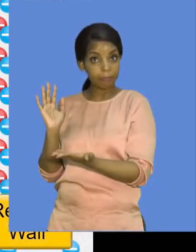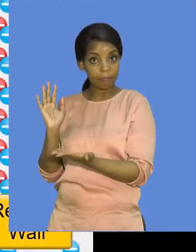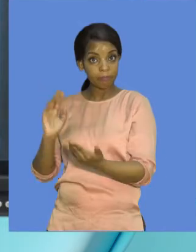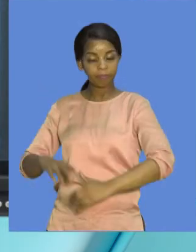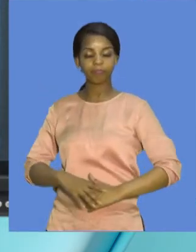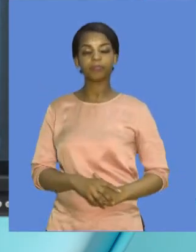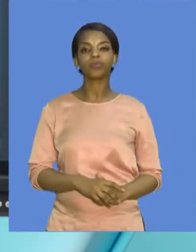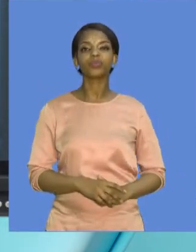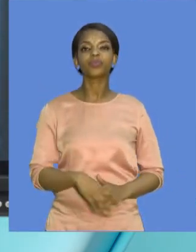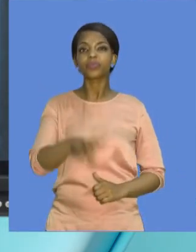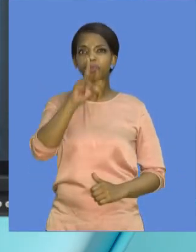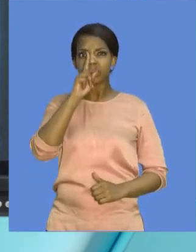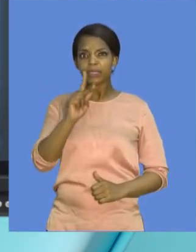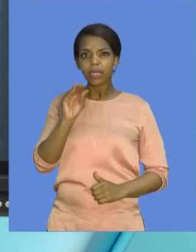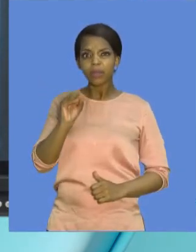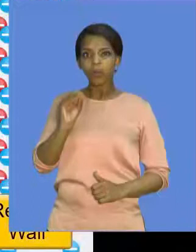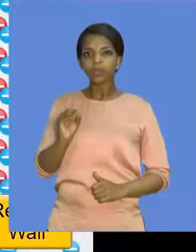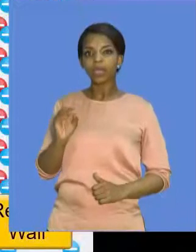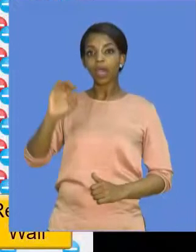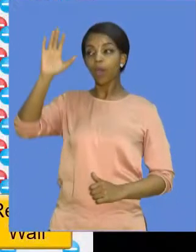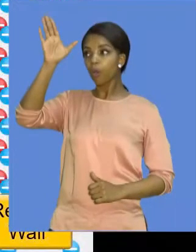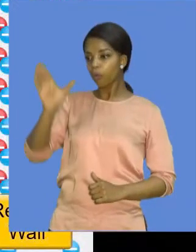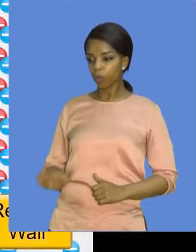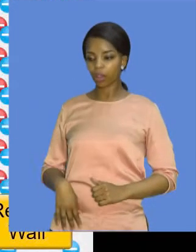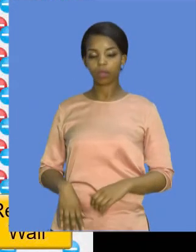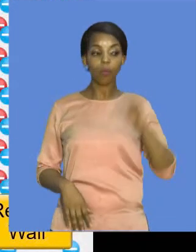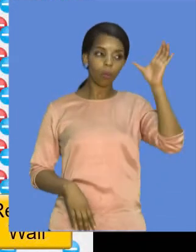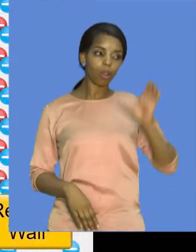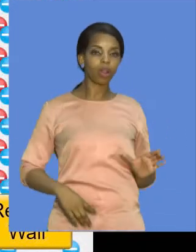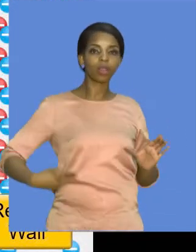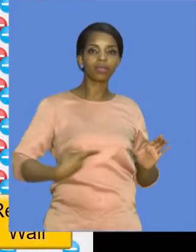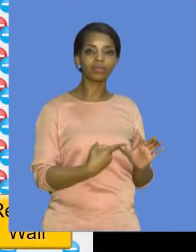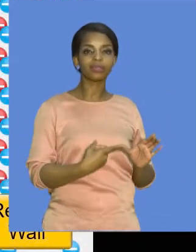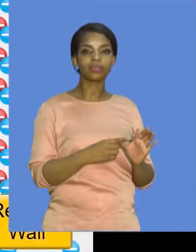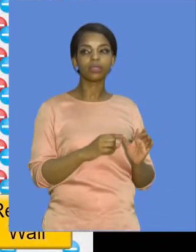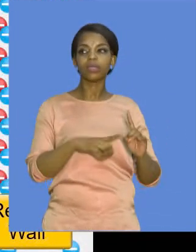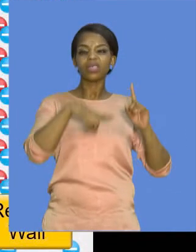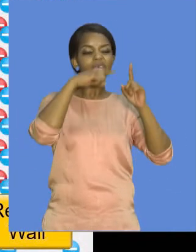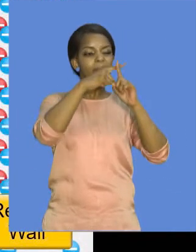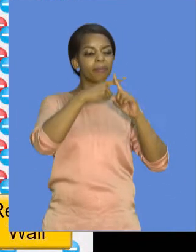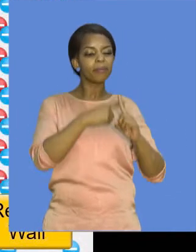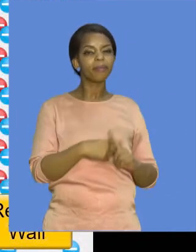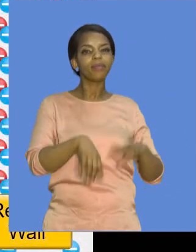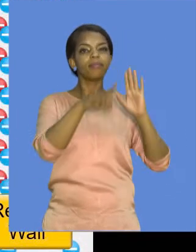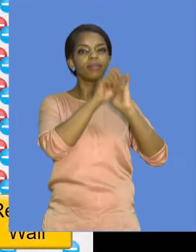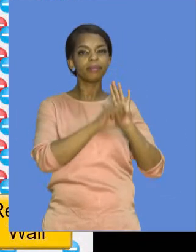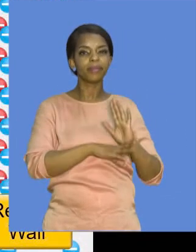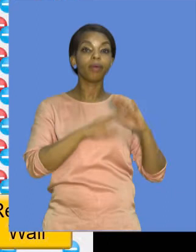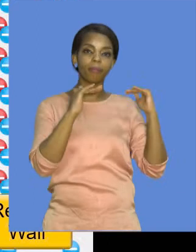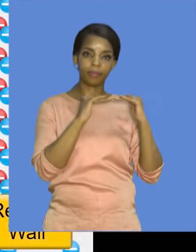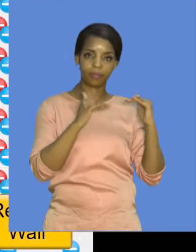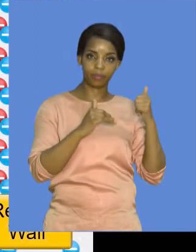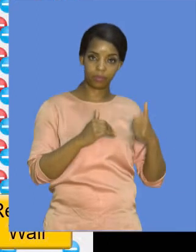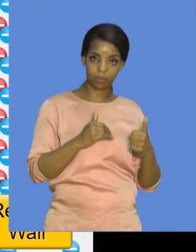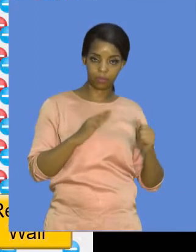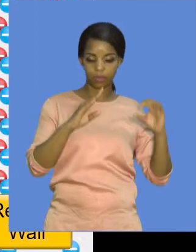that we've got a wall. Okay, the wall is also neutral, right? Because in parties, balloons are a very